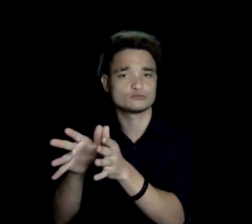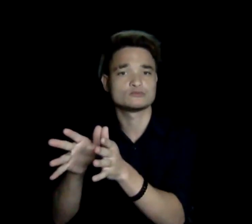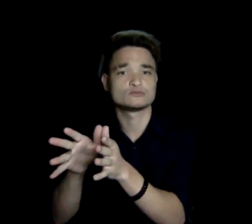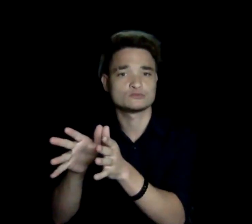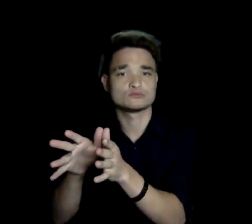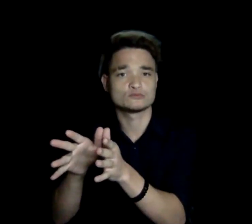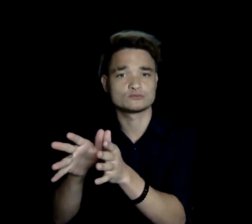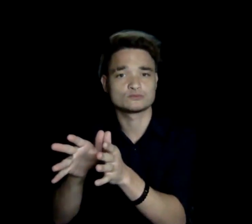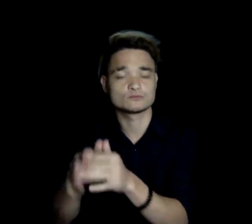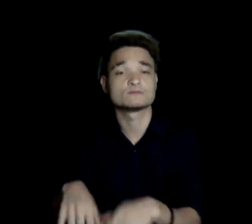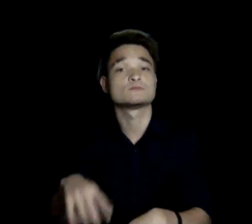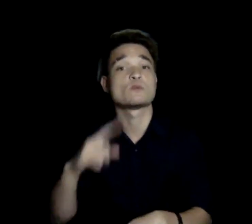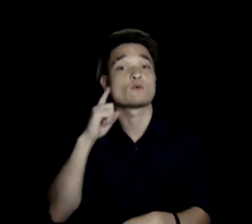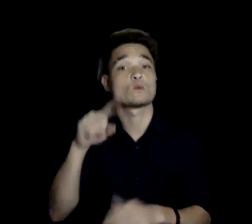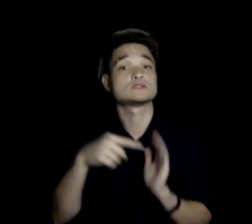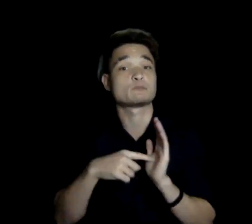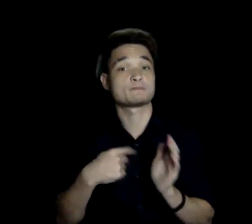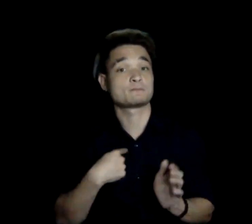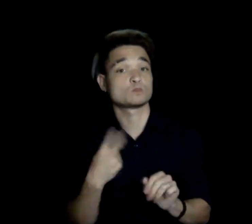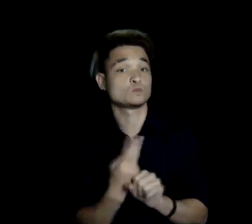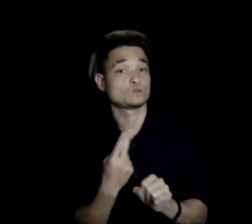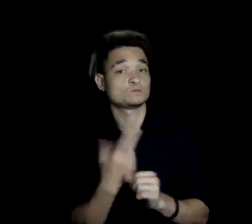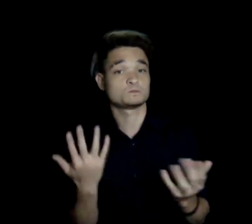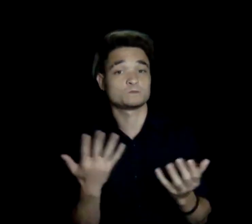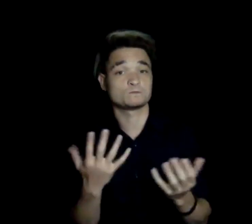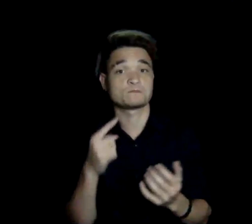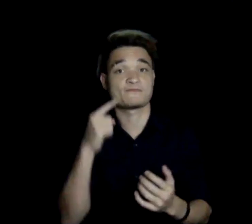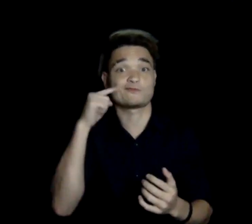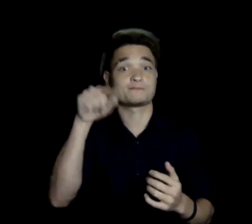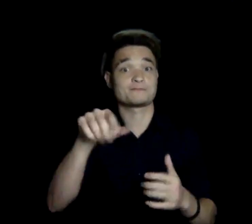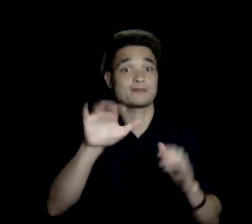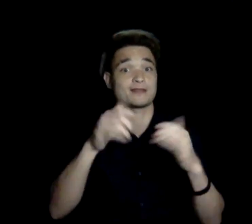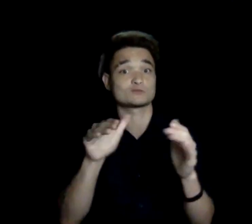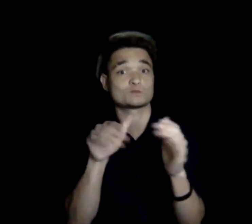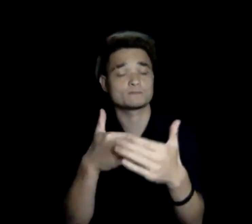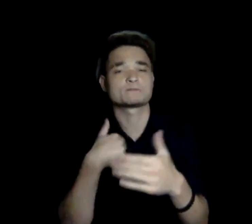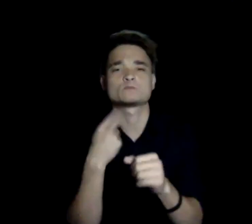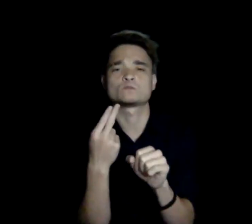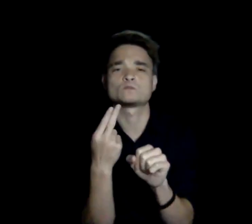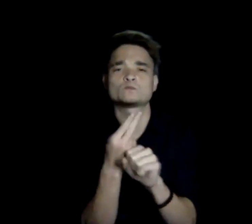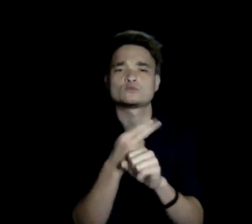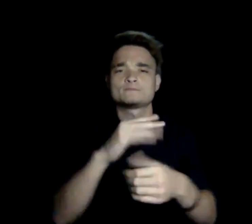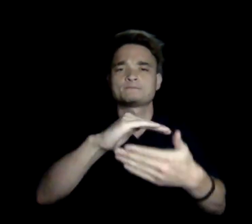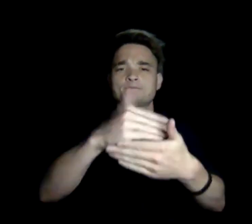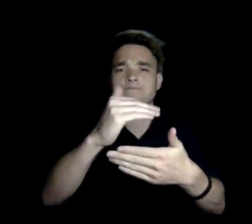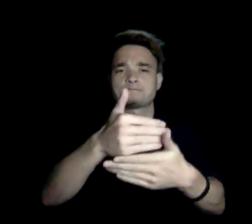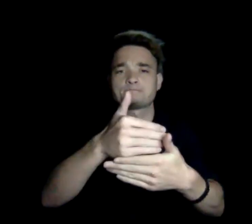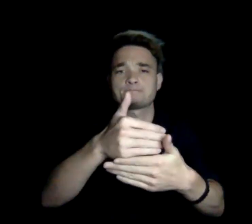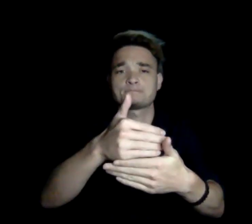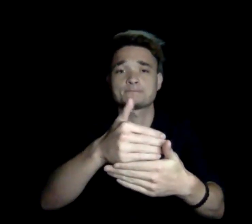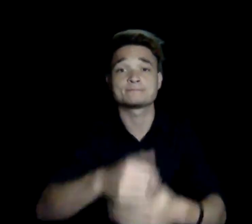a specific place just for the interpreters. For example, I'm using for this